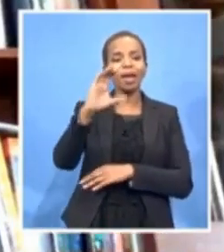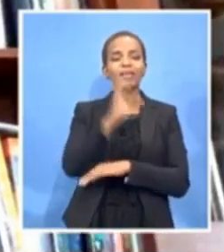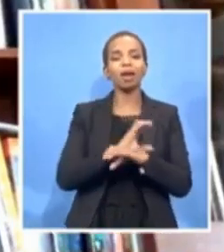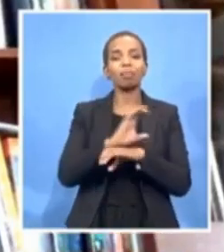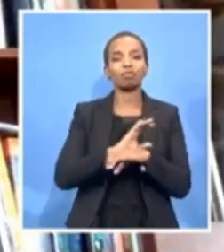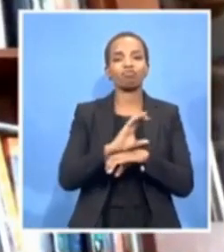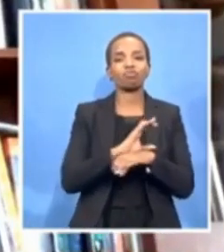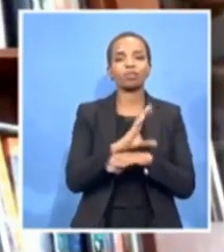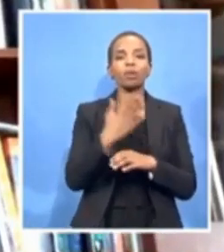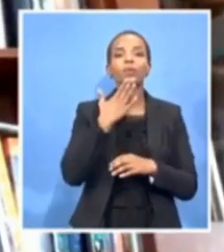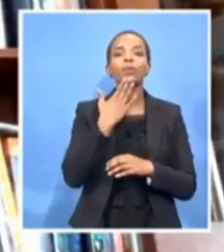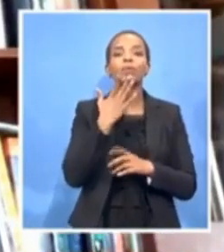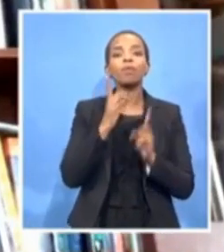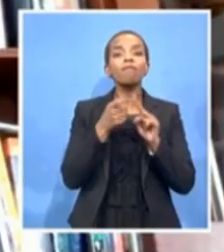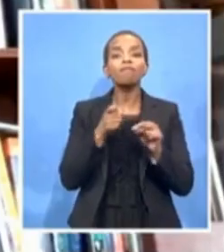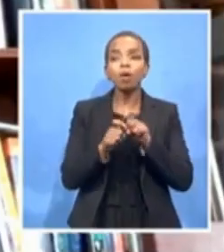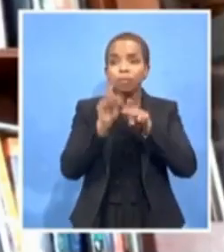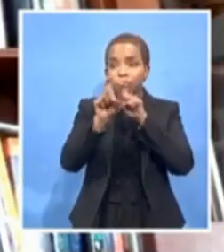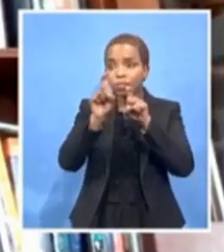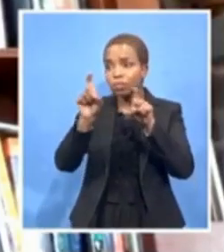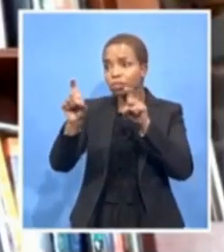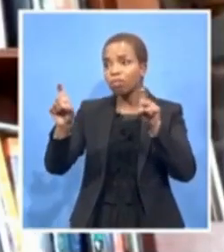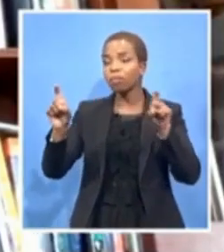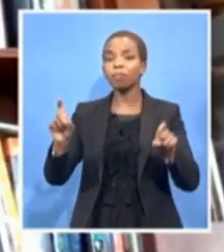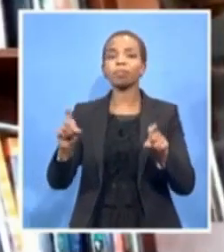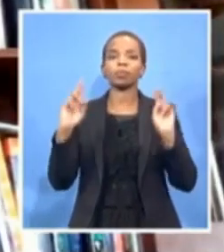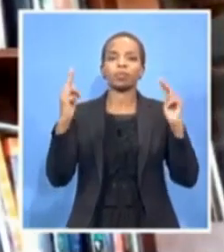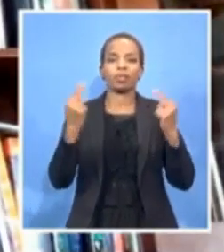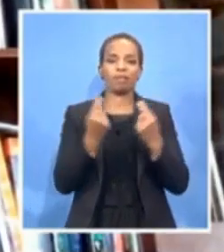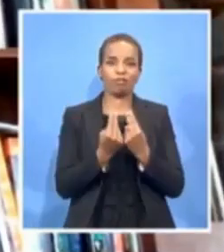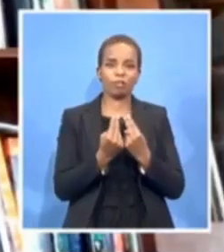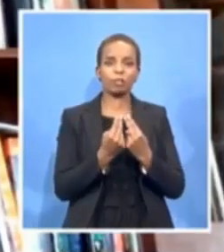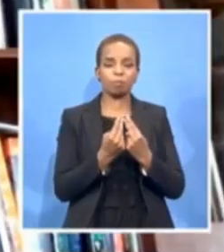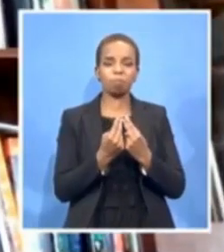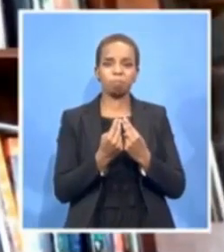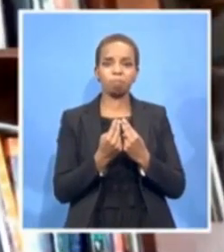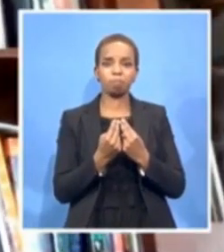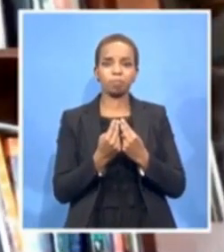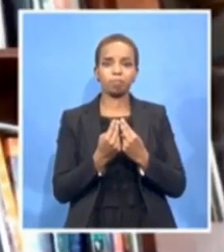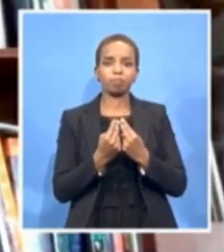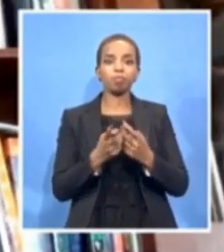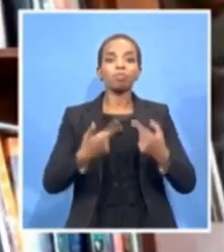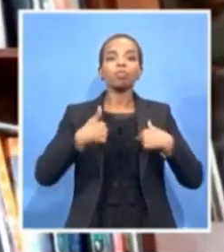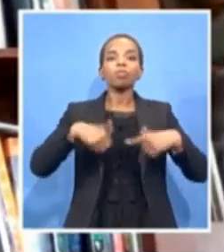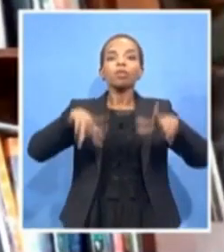University writes about Africa. I've listened keenly to other great